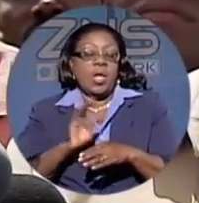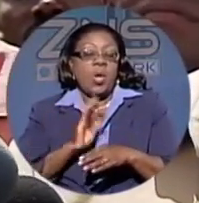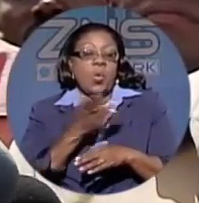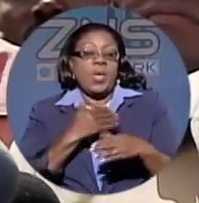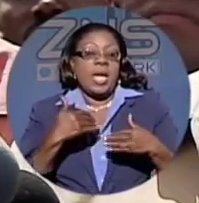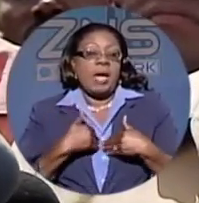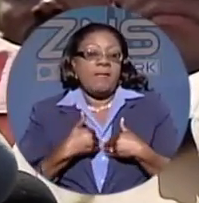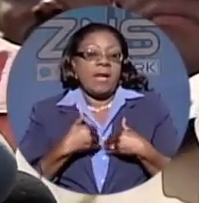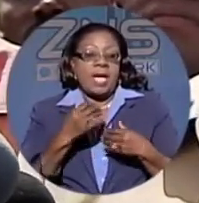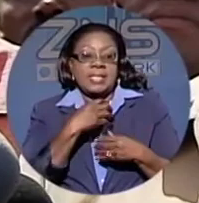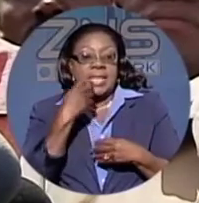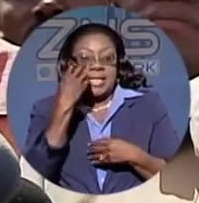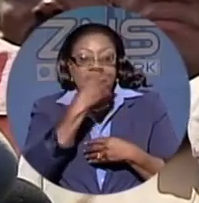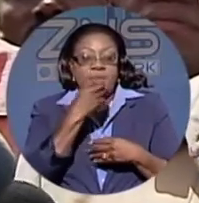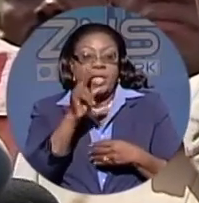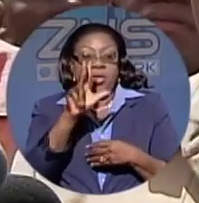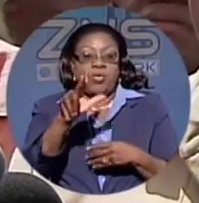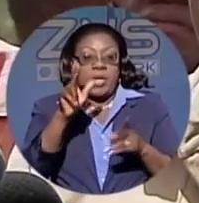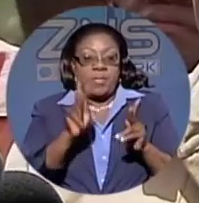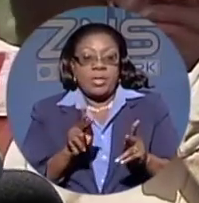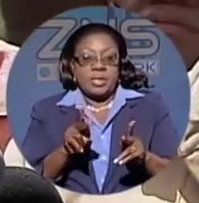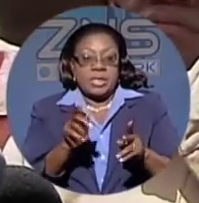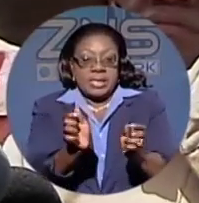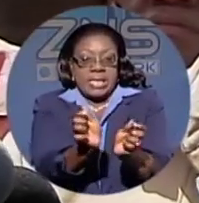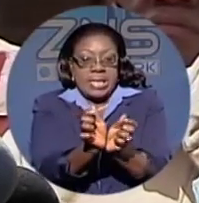you, three persons in custody